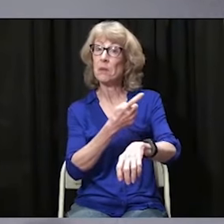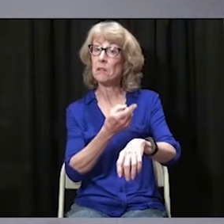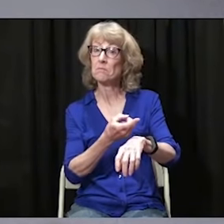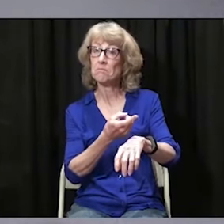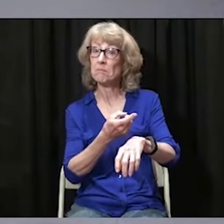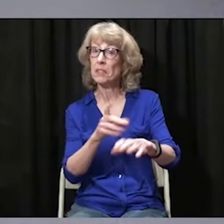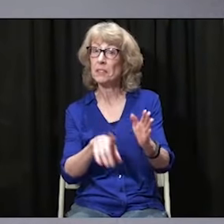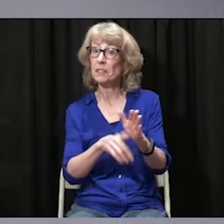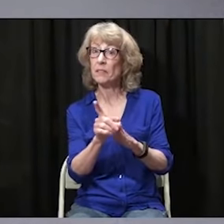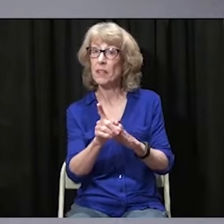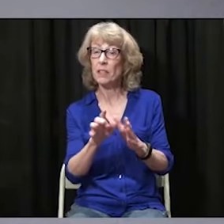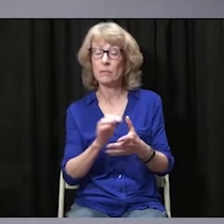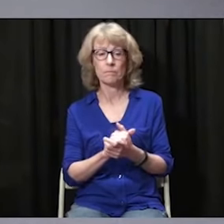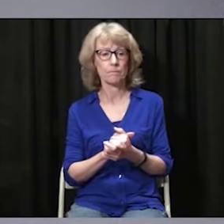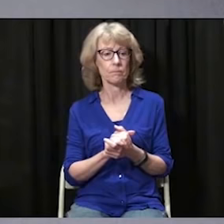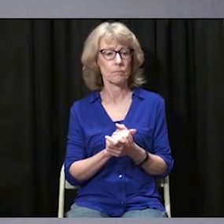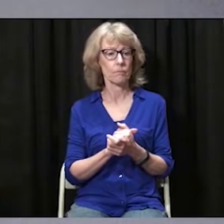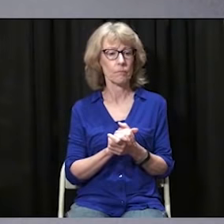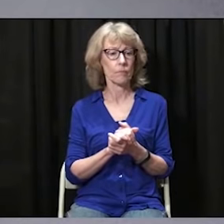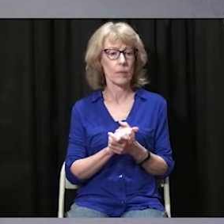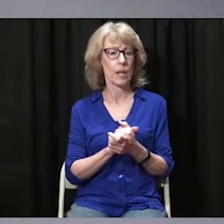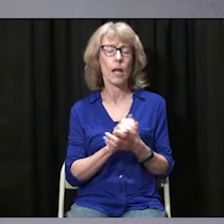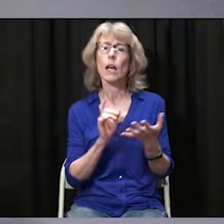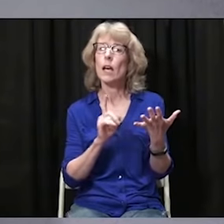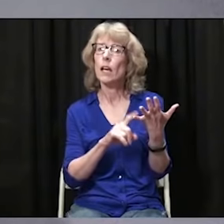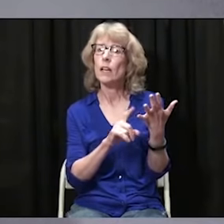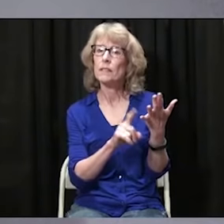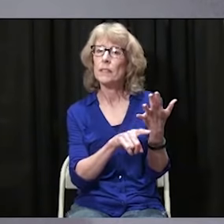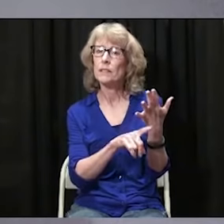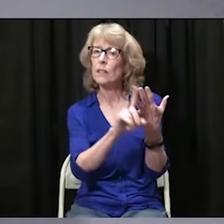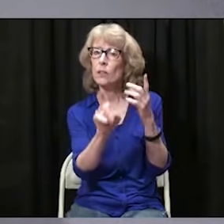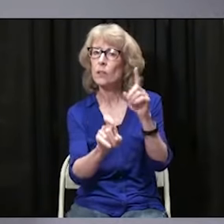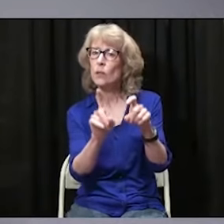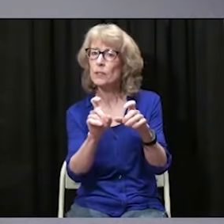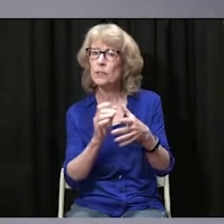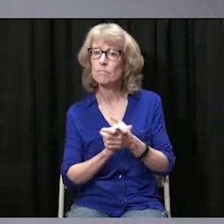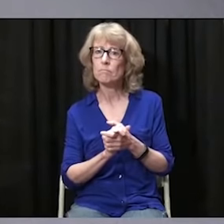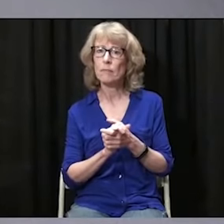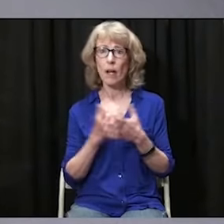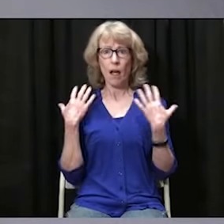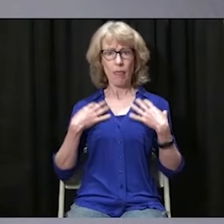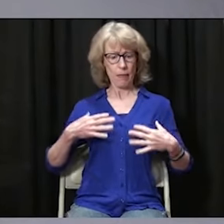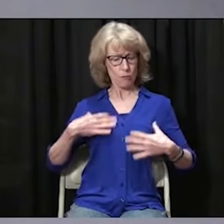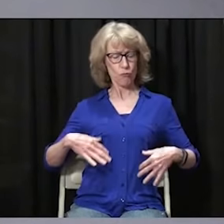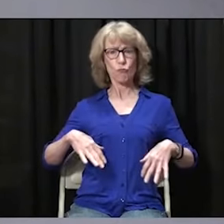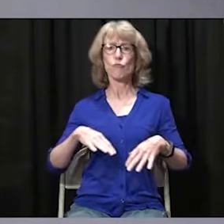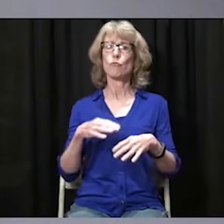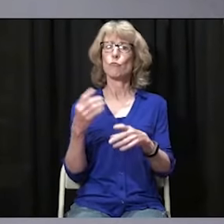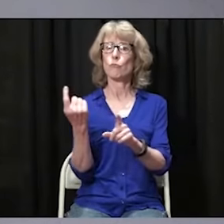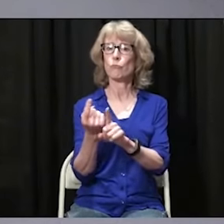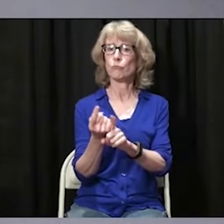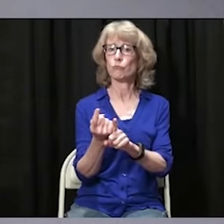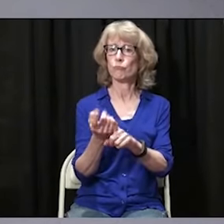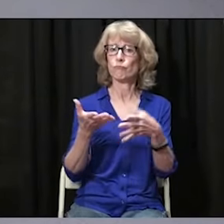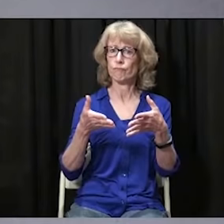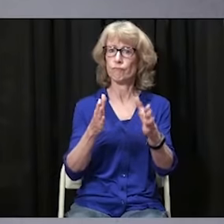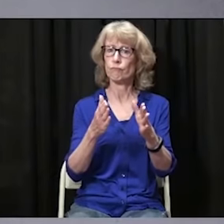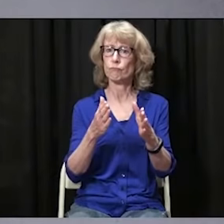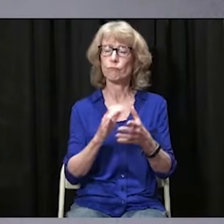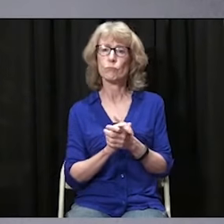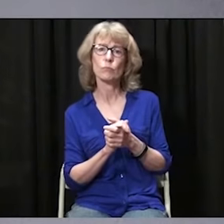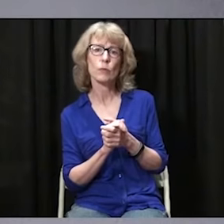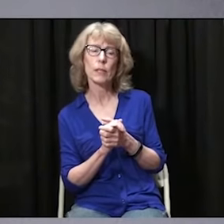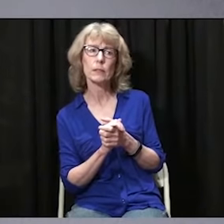dress code for working at home? Got to be honest, I'm a mesh shorts and, you know, t-shirt kind of a guy, and so I've